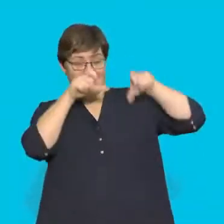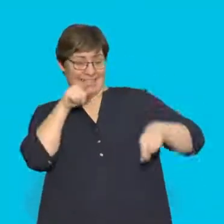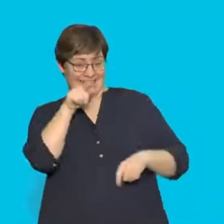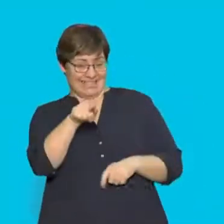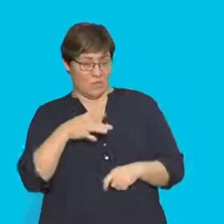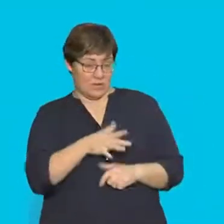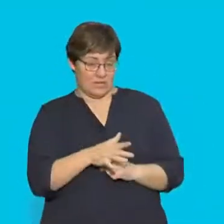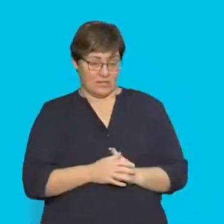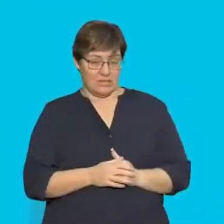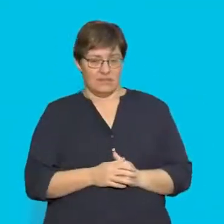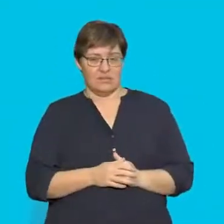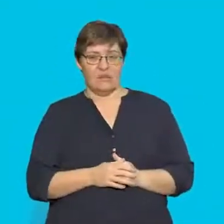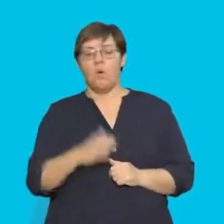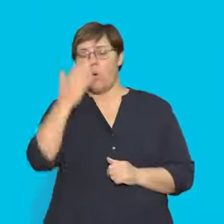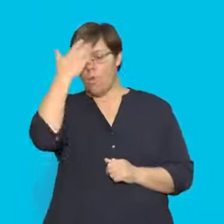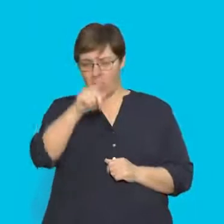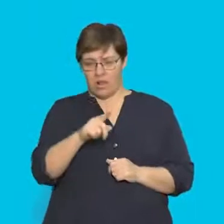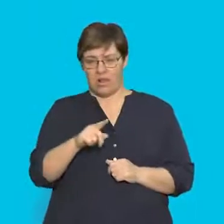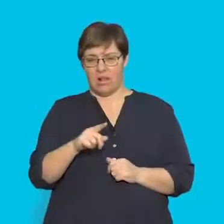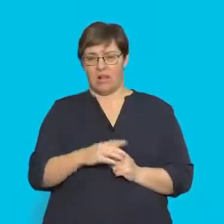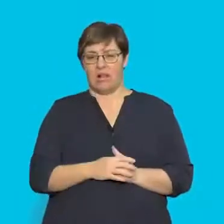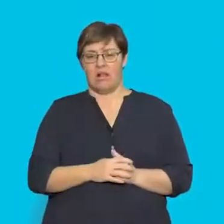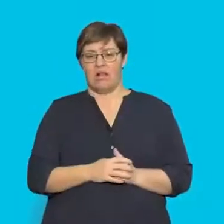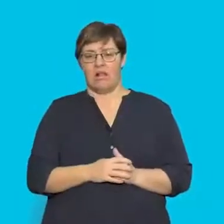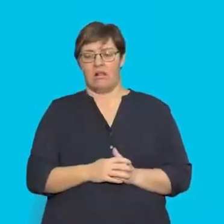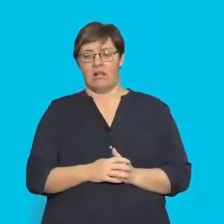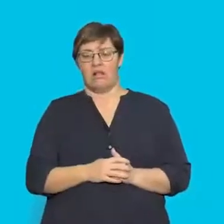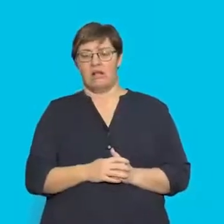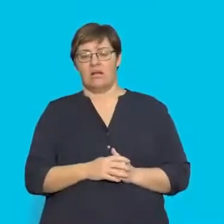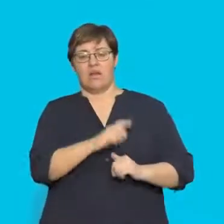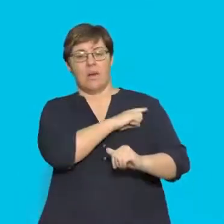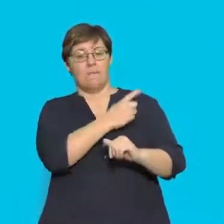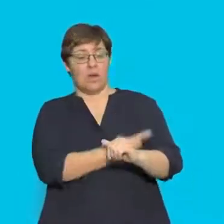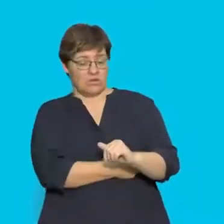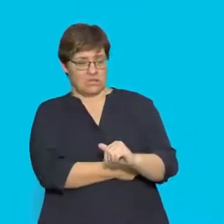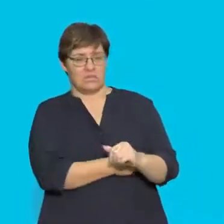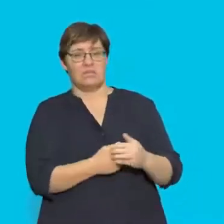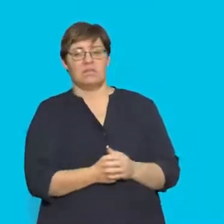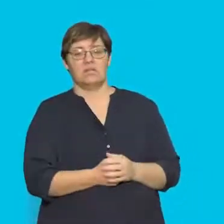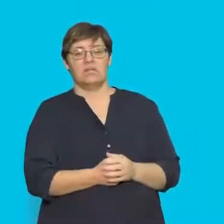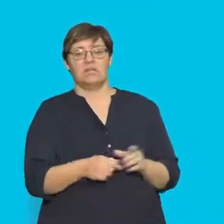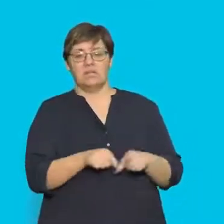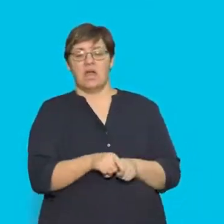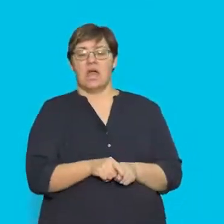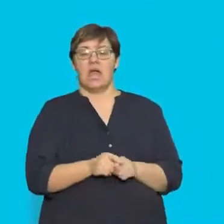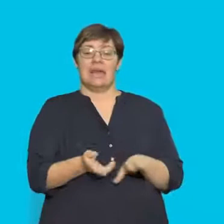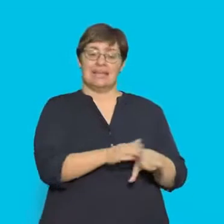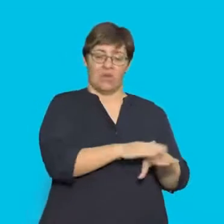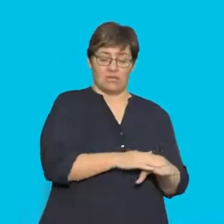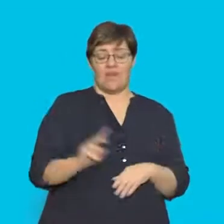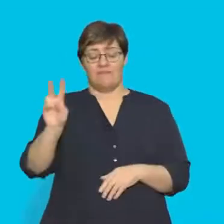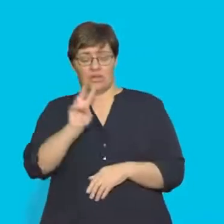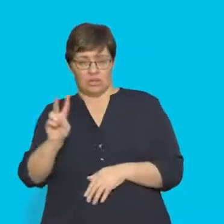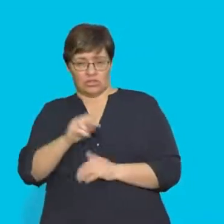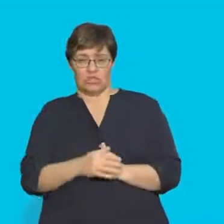you. We know that power is the product of current and voltage, but over here, average